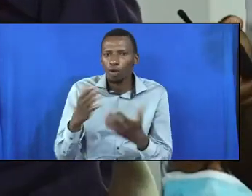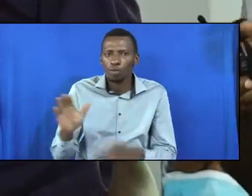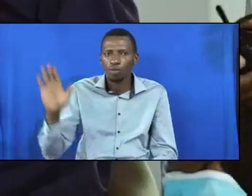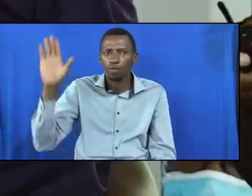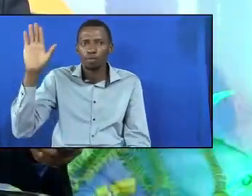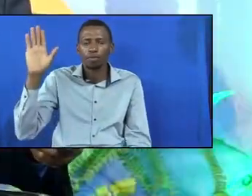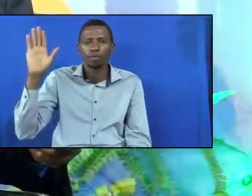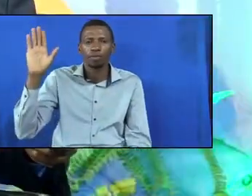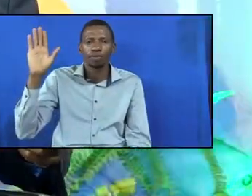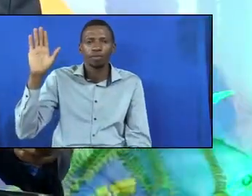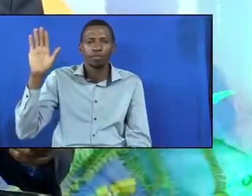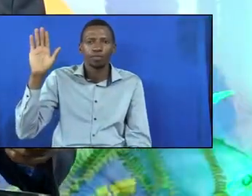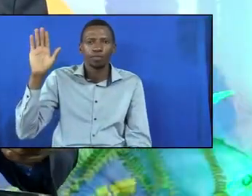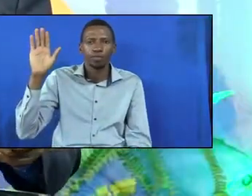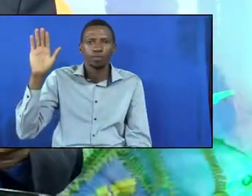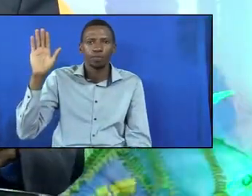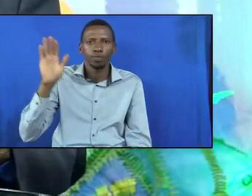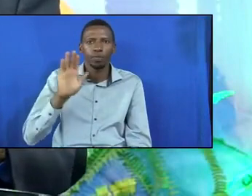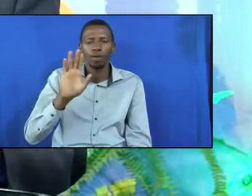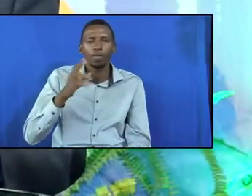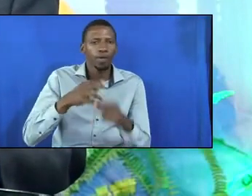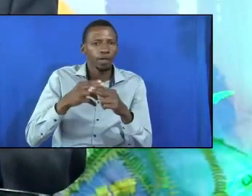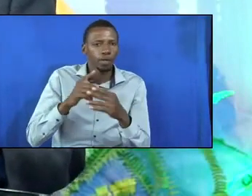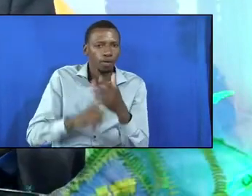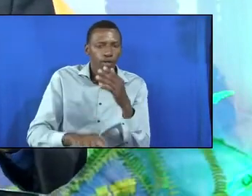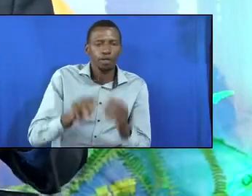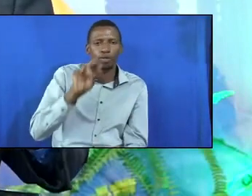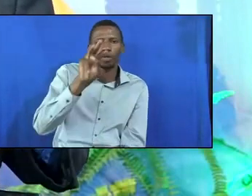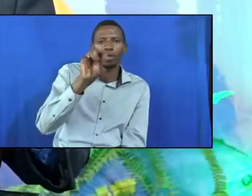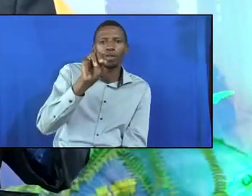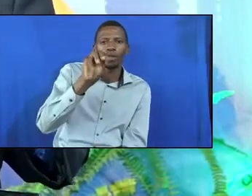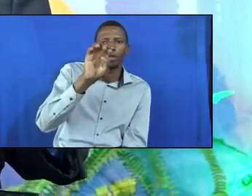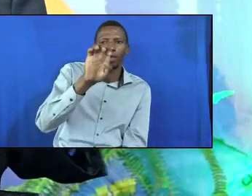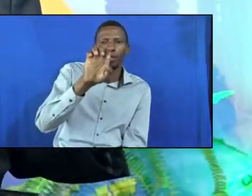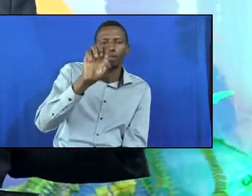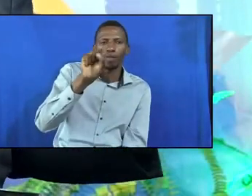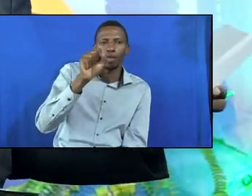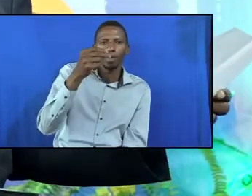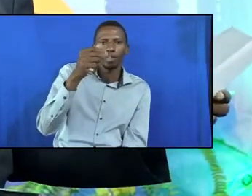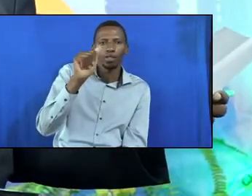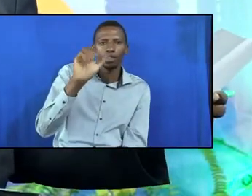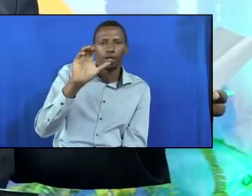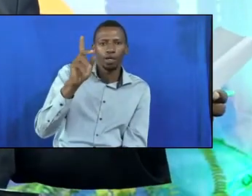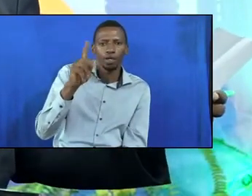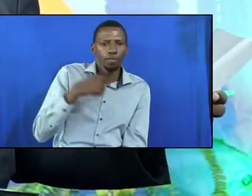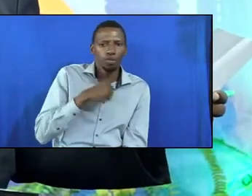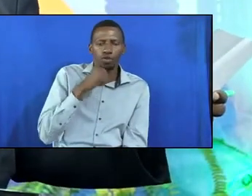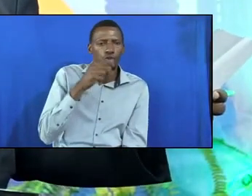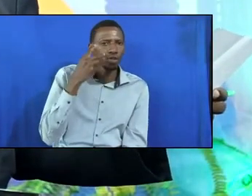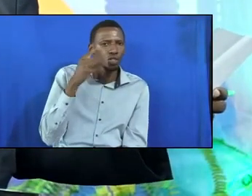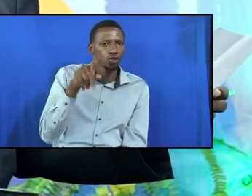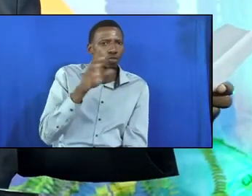hand? His name is Meshach Dulo. I'm not seeing the friend.